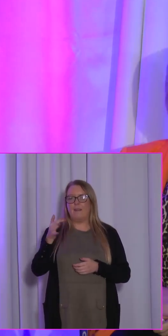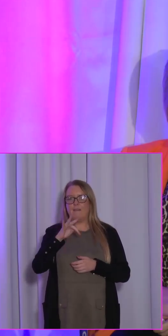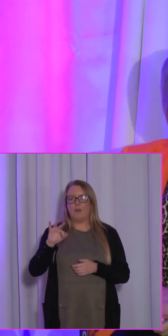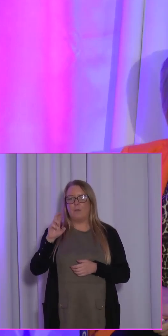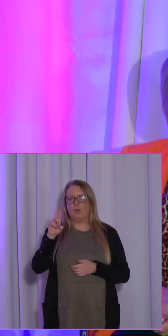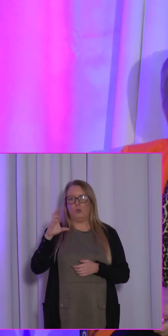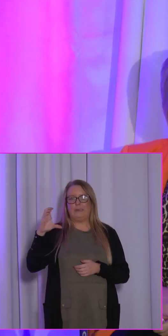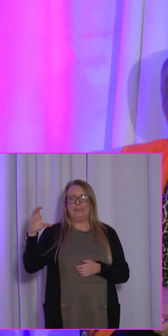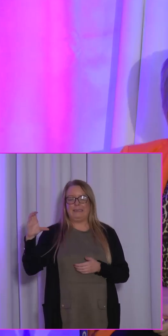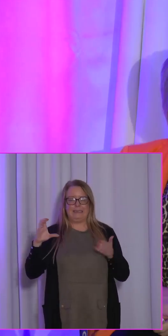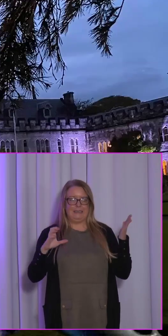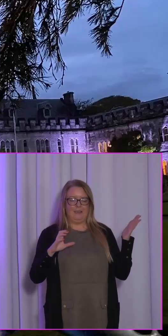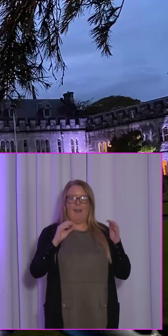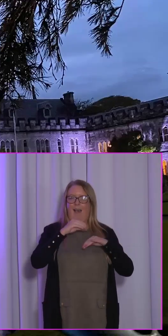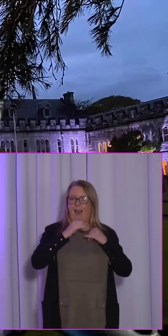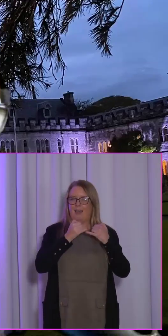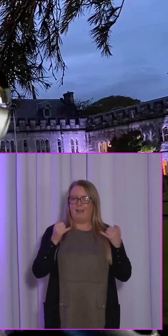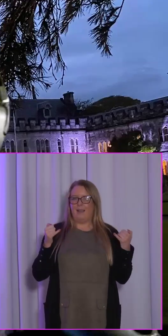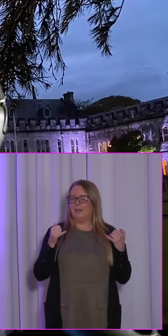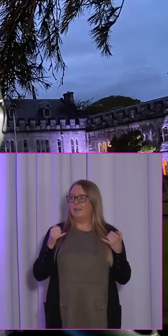Hi, I'm online.